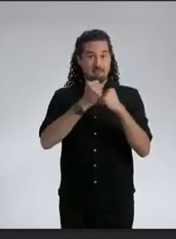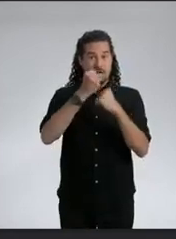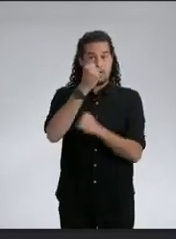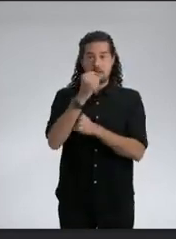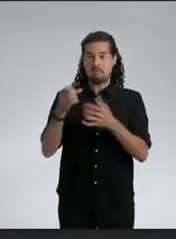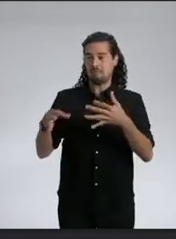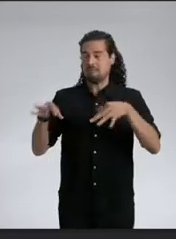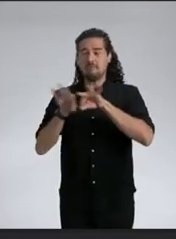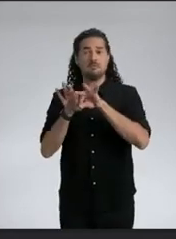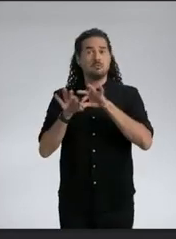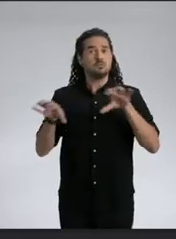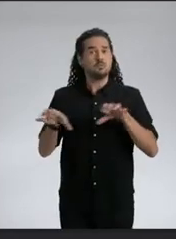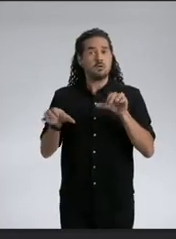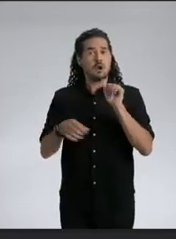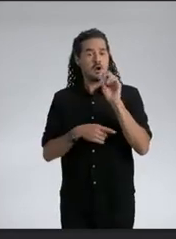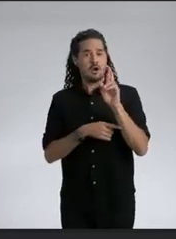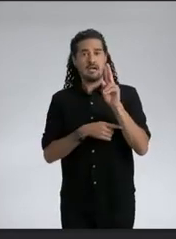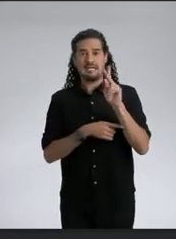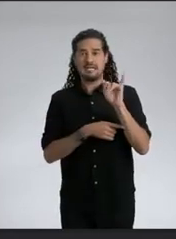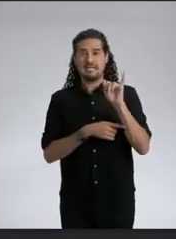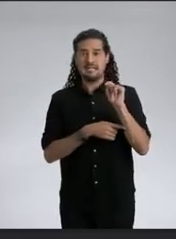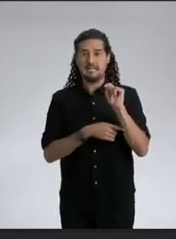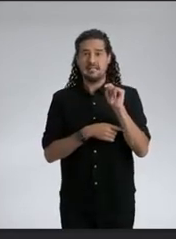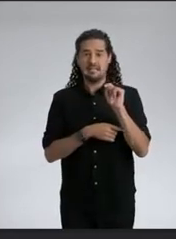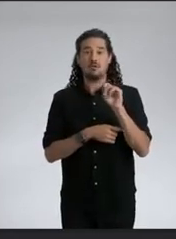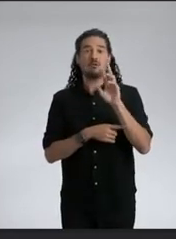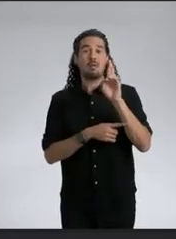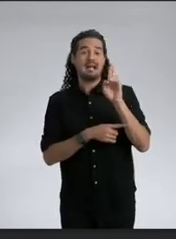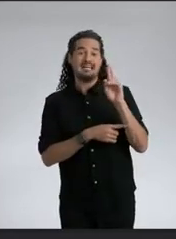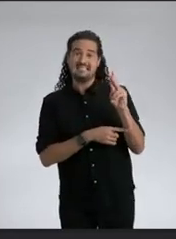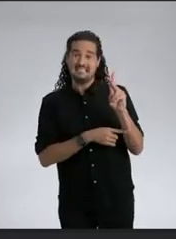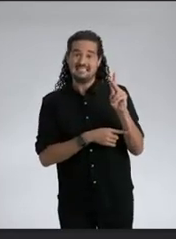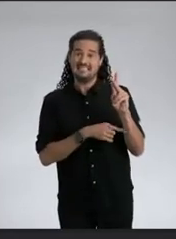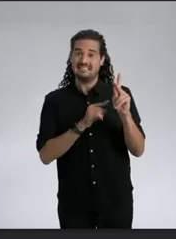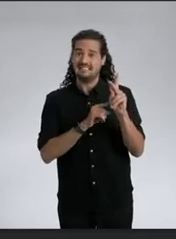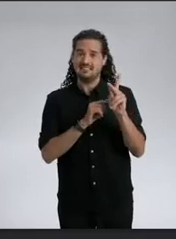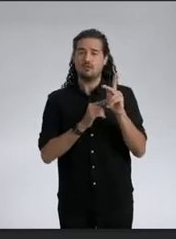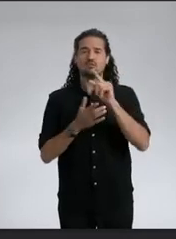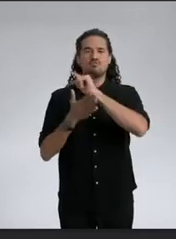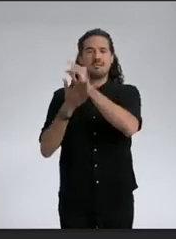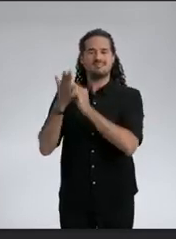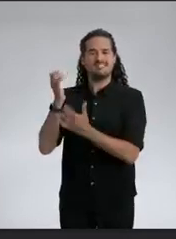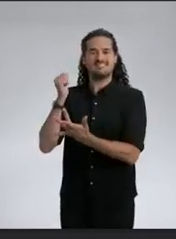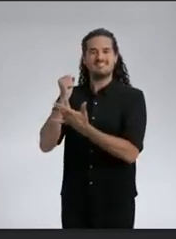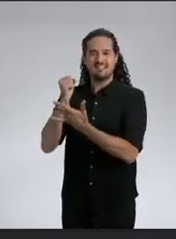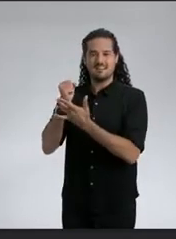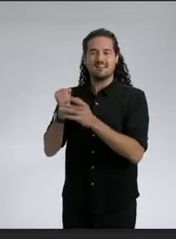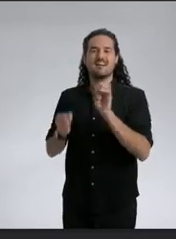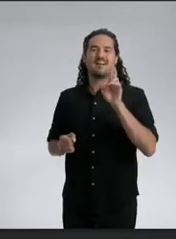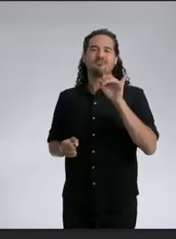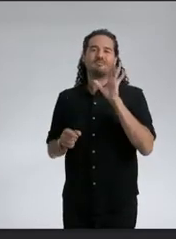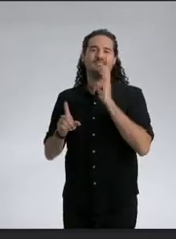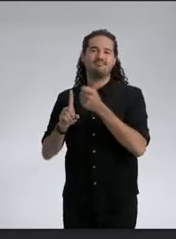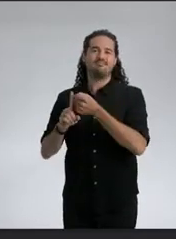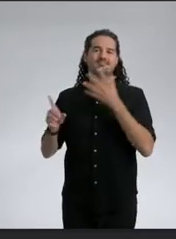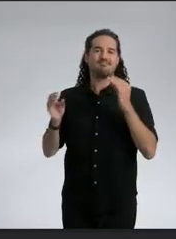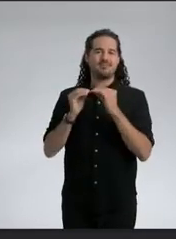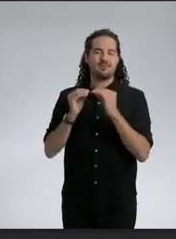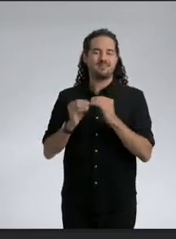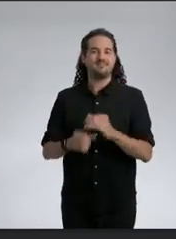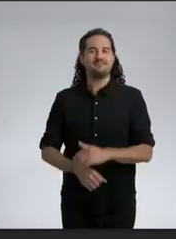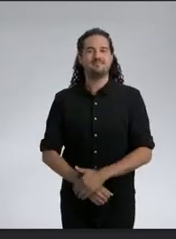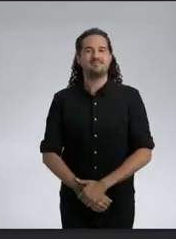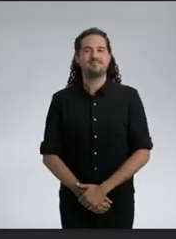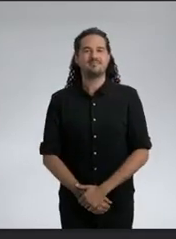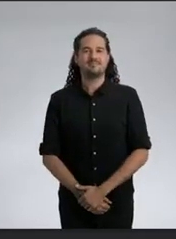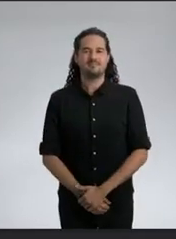in ARKit and RealityKit is our graphics technologies, and Eric will give us an update on what's new. A core idea